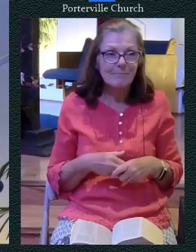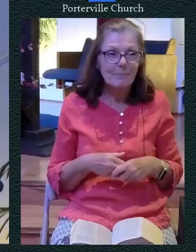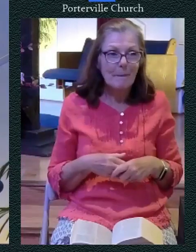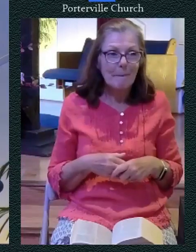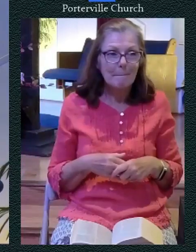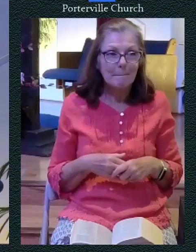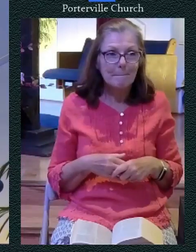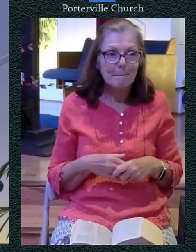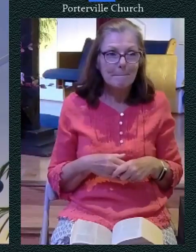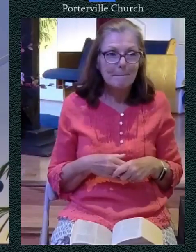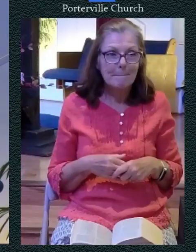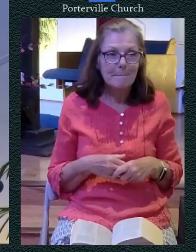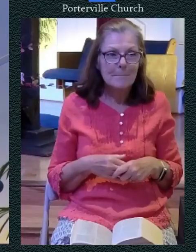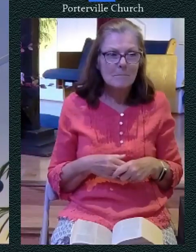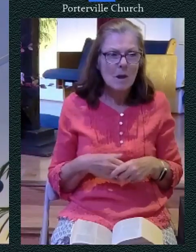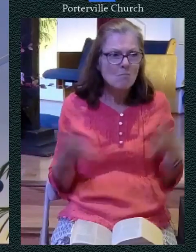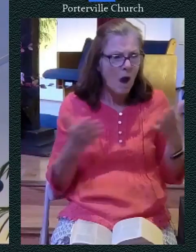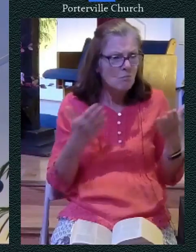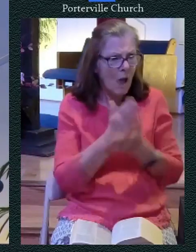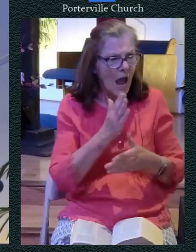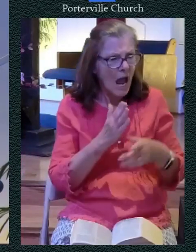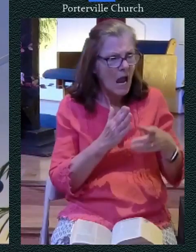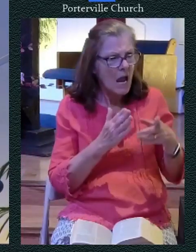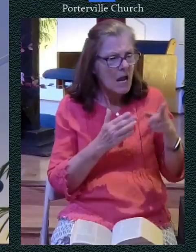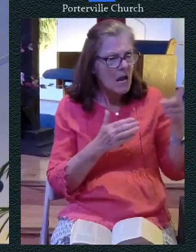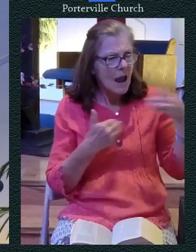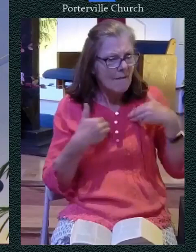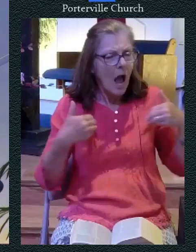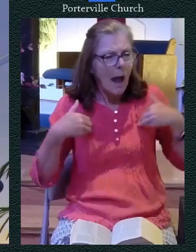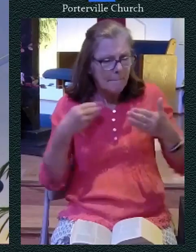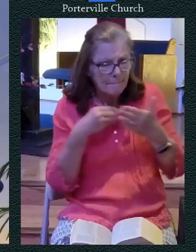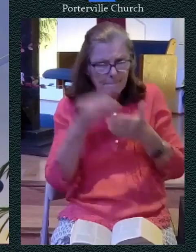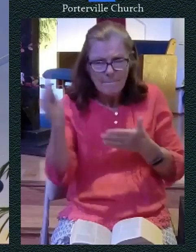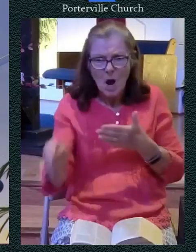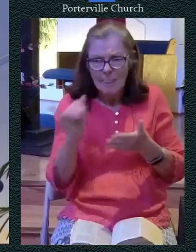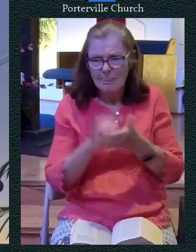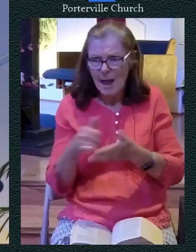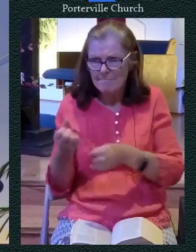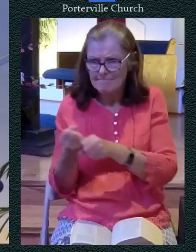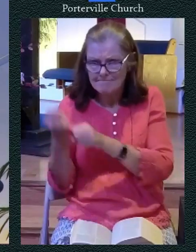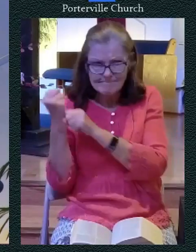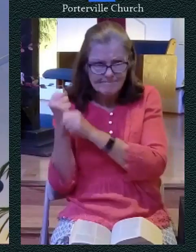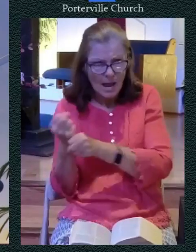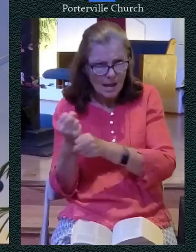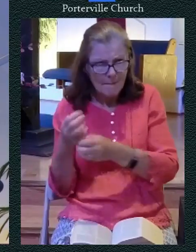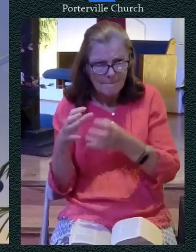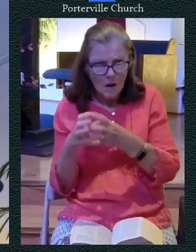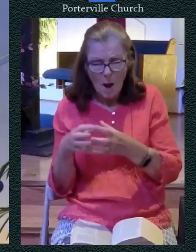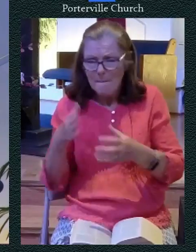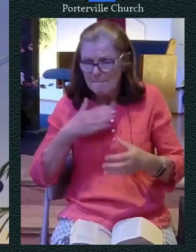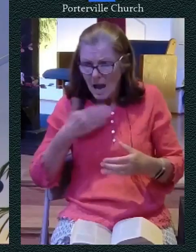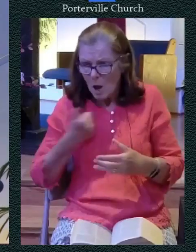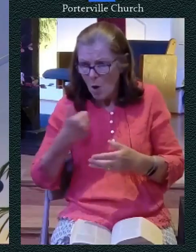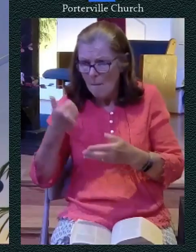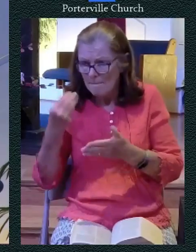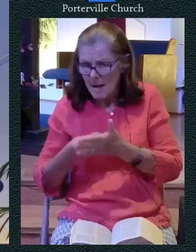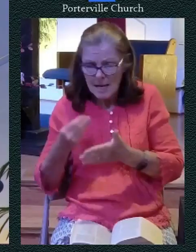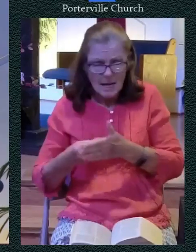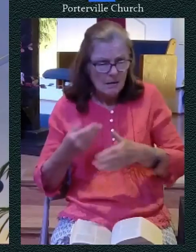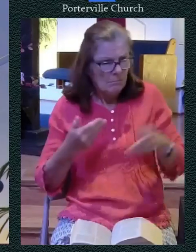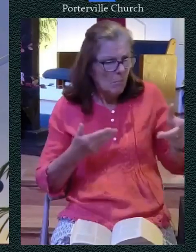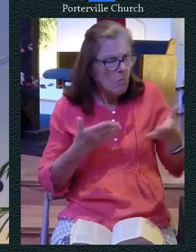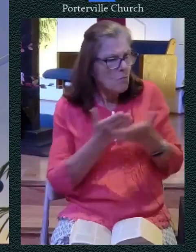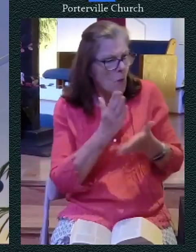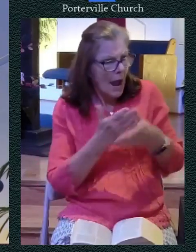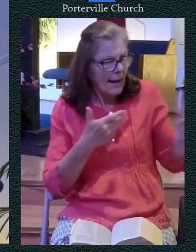What right does he have? I bought that with my own money, that ball and that bat. What right does he have to take it away from